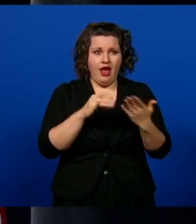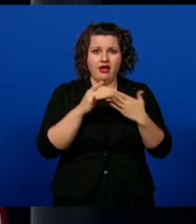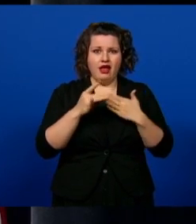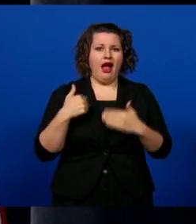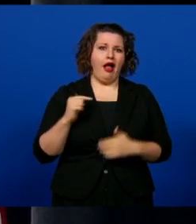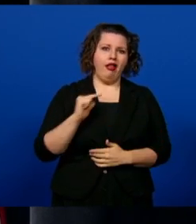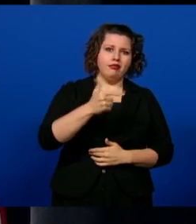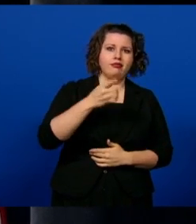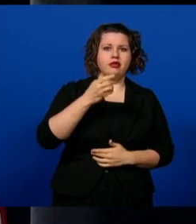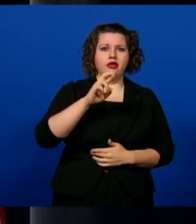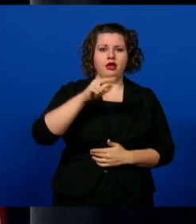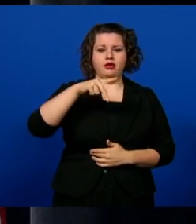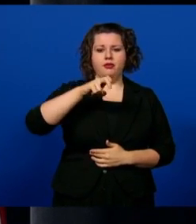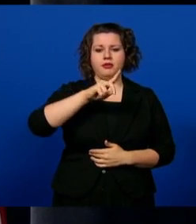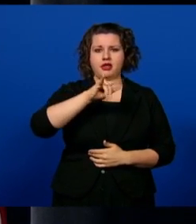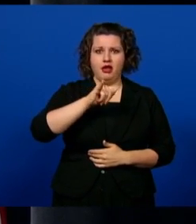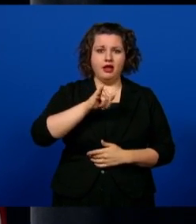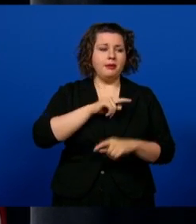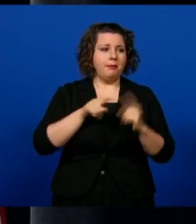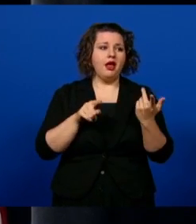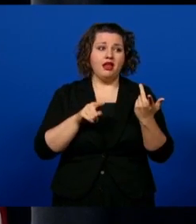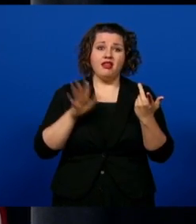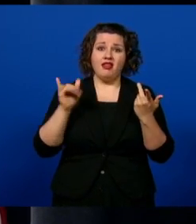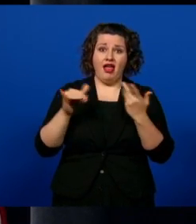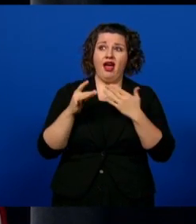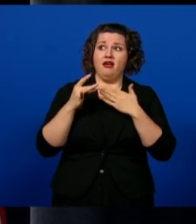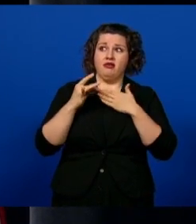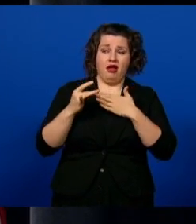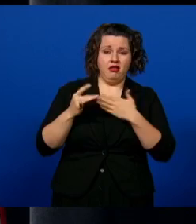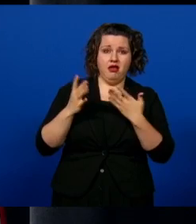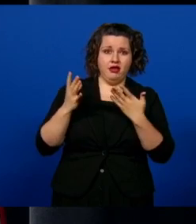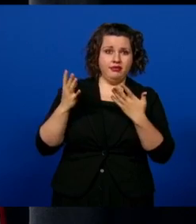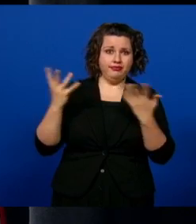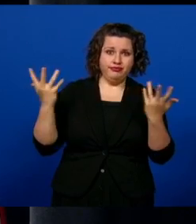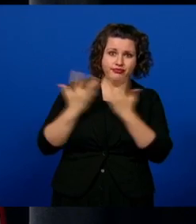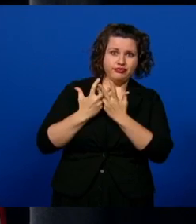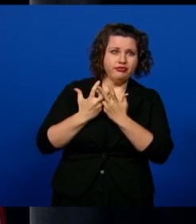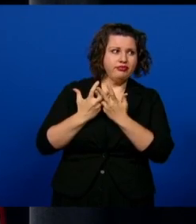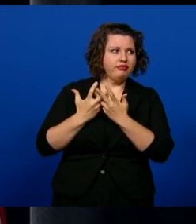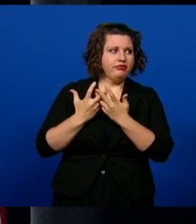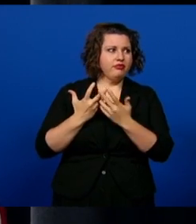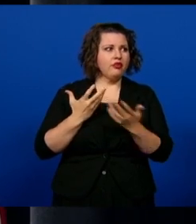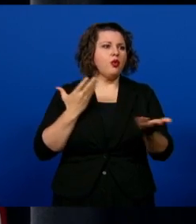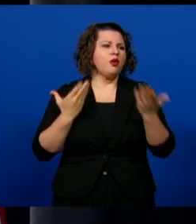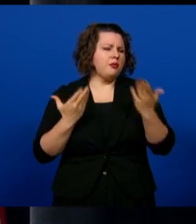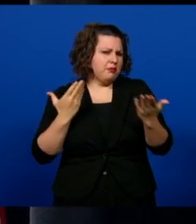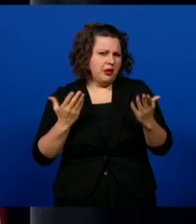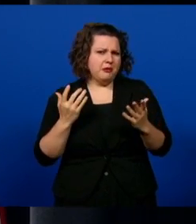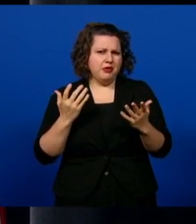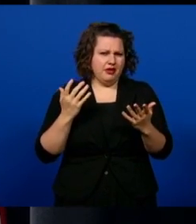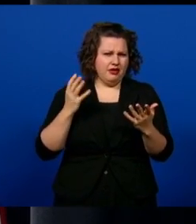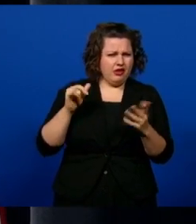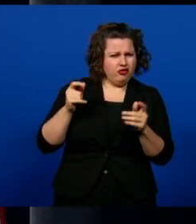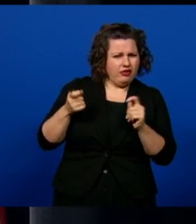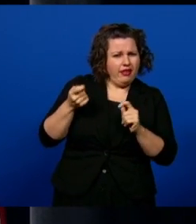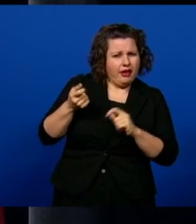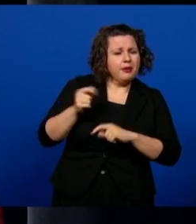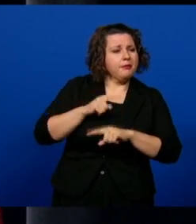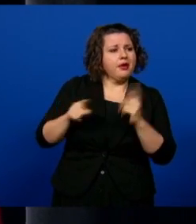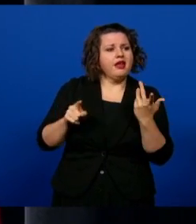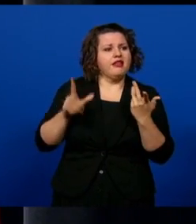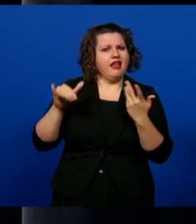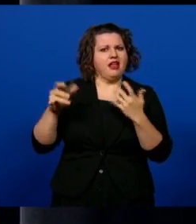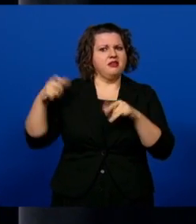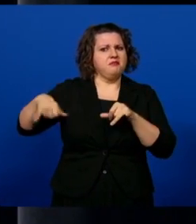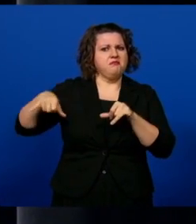Dr. Padati, is consistent with what the diets might have changed just a little bit, but have been pretty consistent to what we've had in place for quite